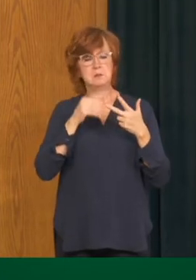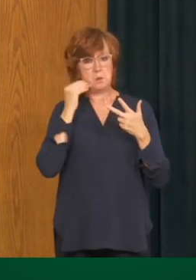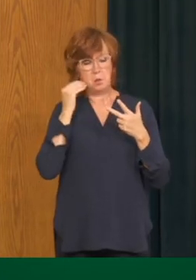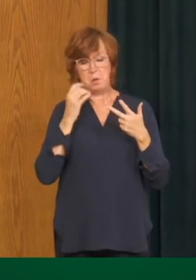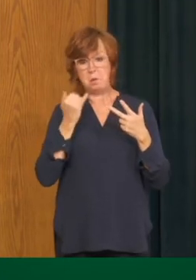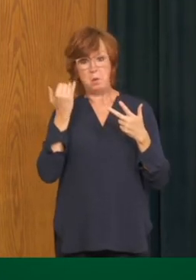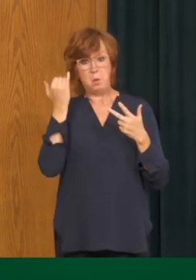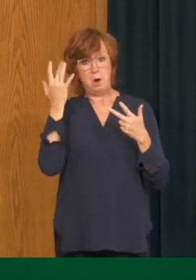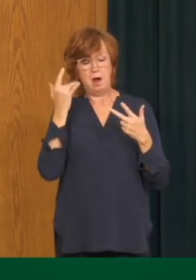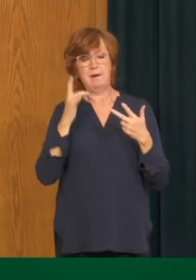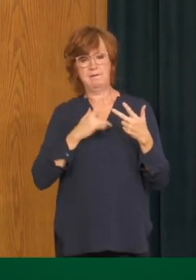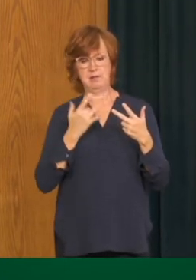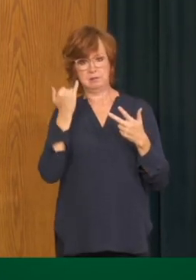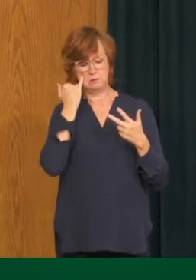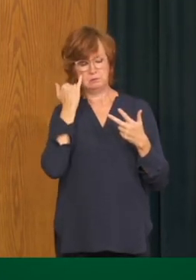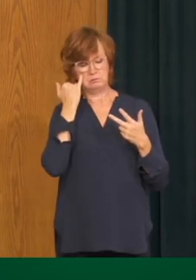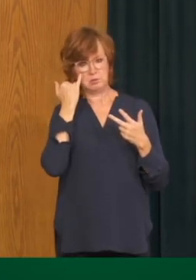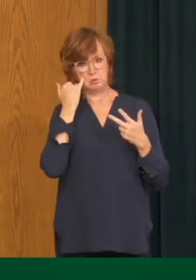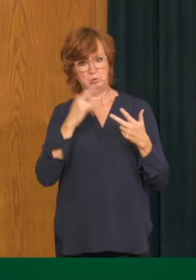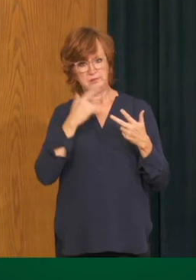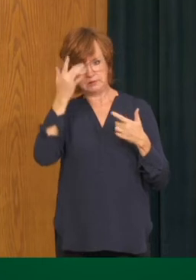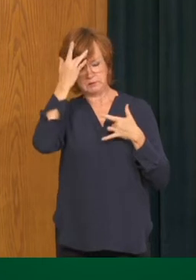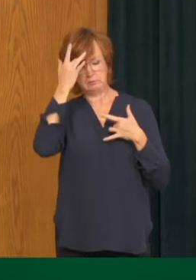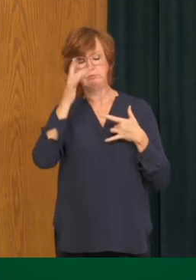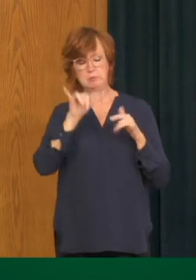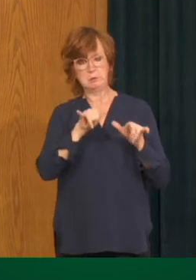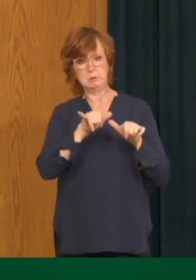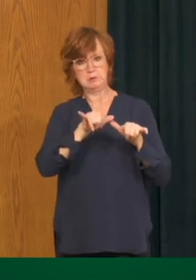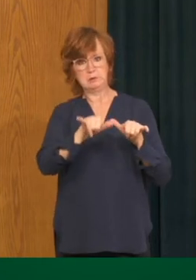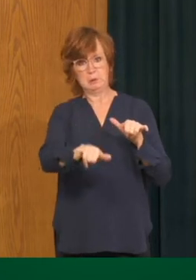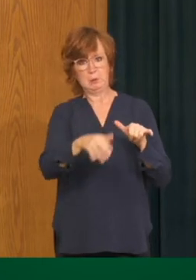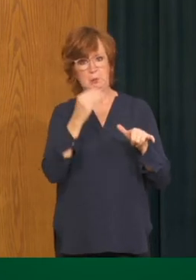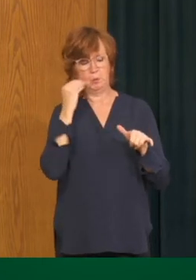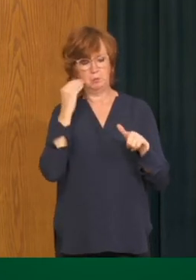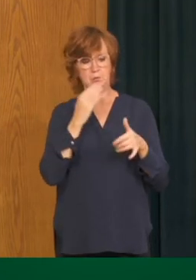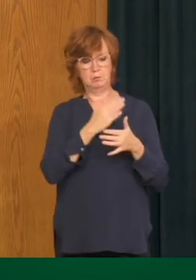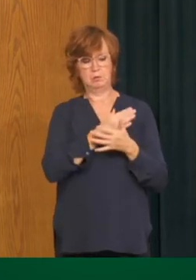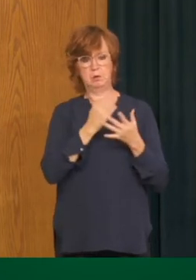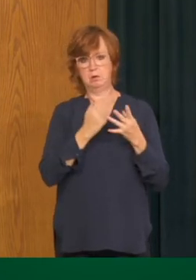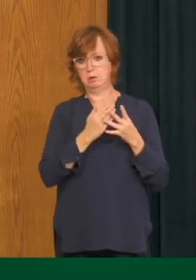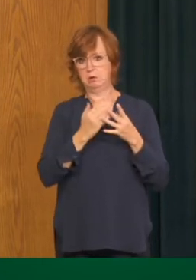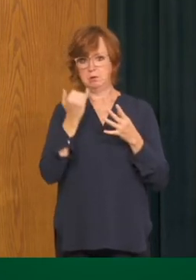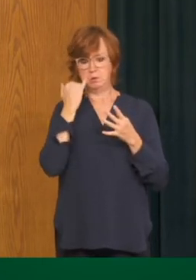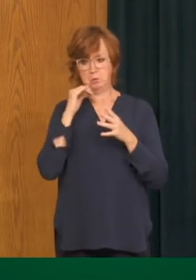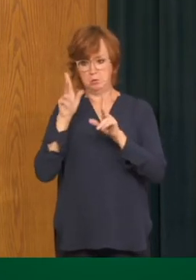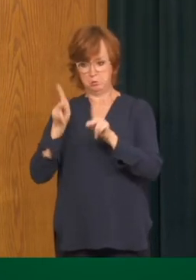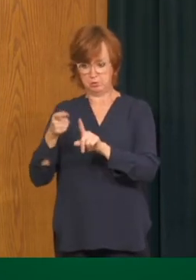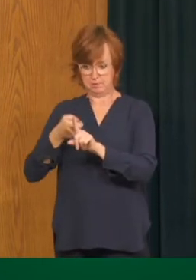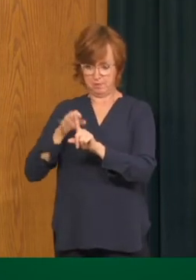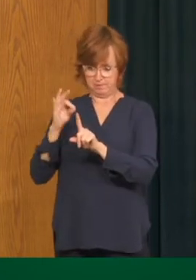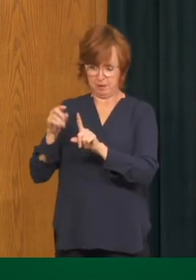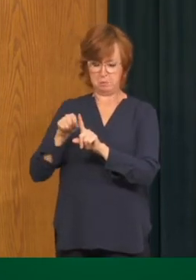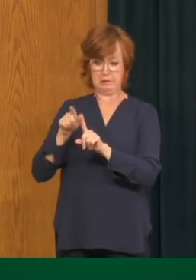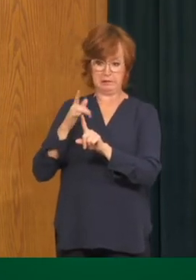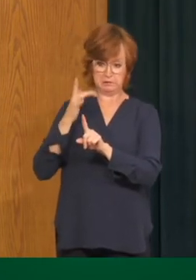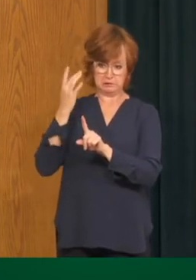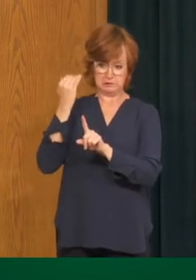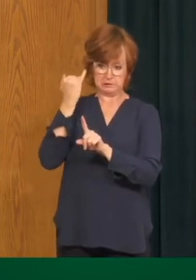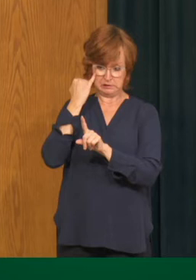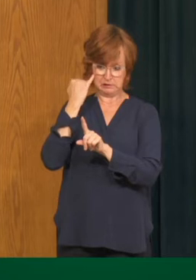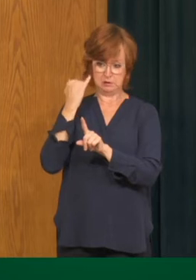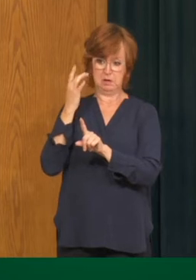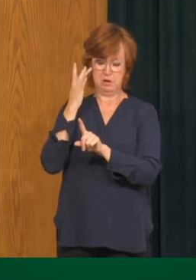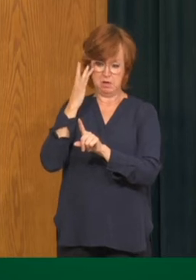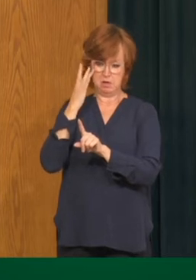at the slightest sign of symptoms, not just in a school-going child, but in any family member, isolating till the results come back, and if